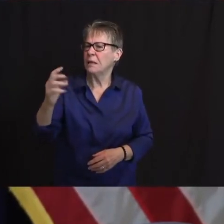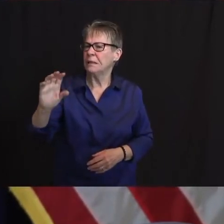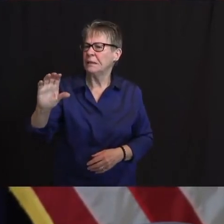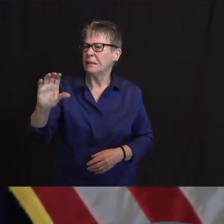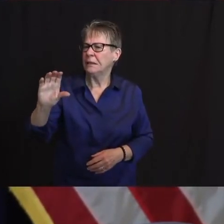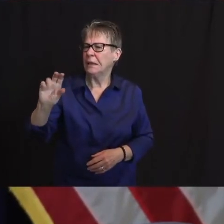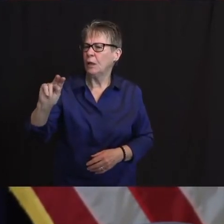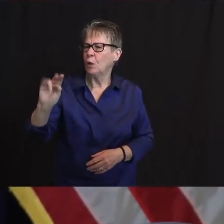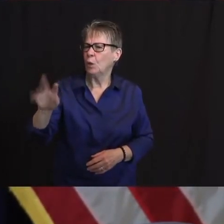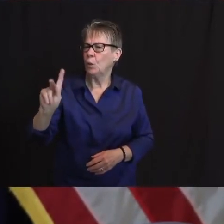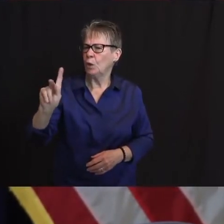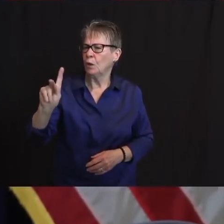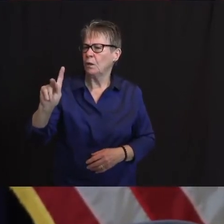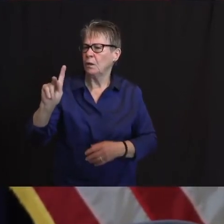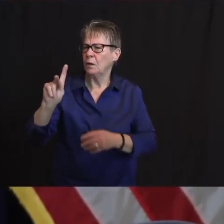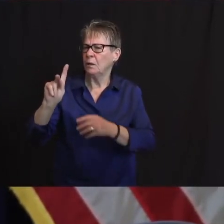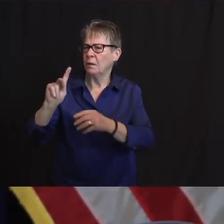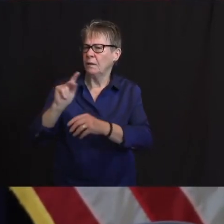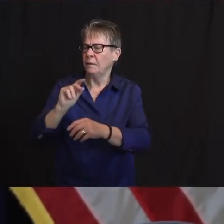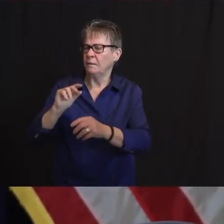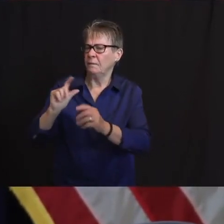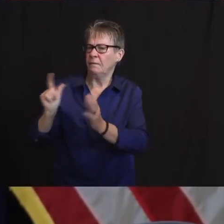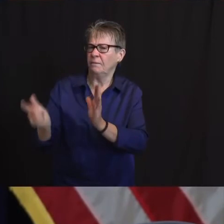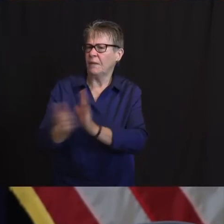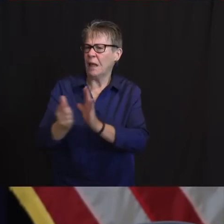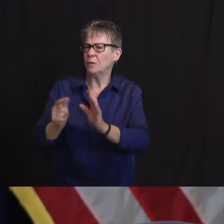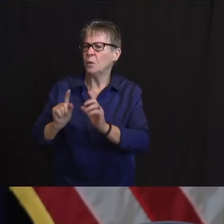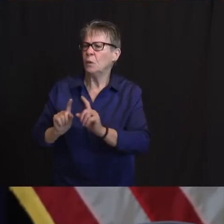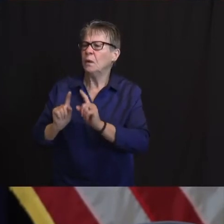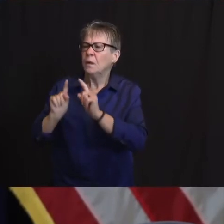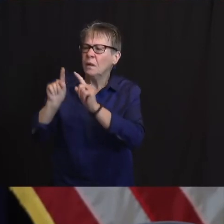responded to a large gathering at an indoor soccer club.